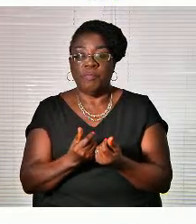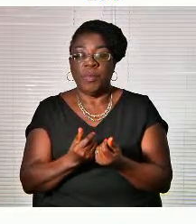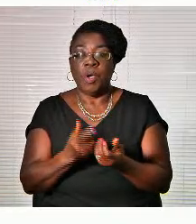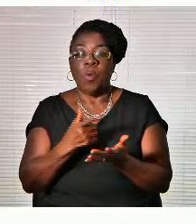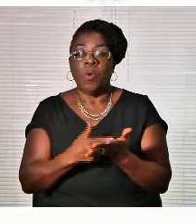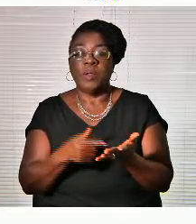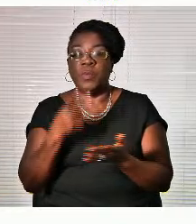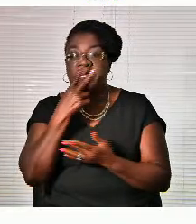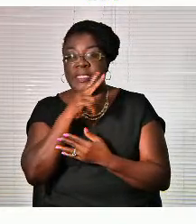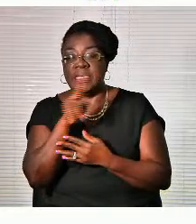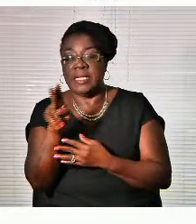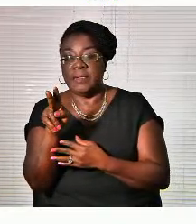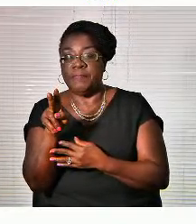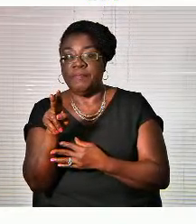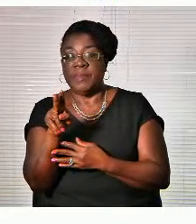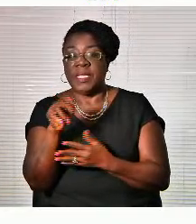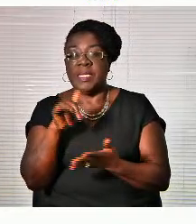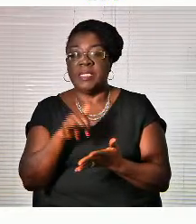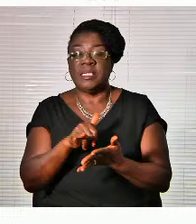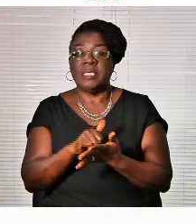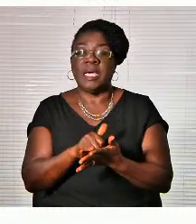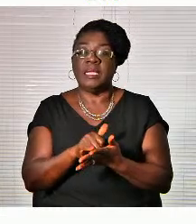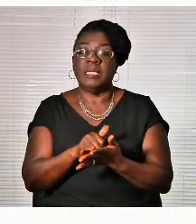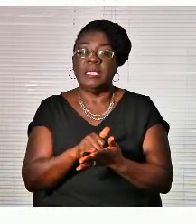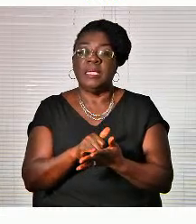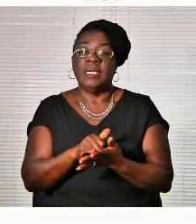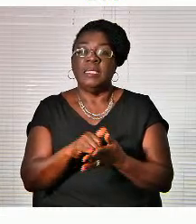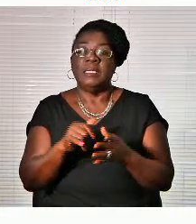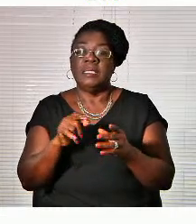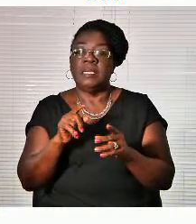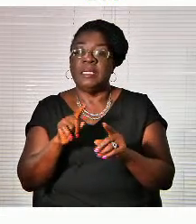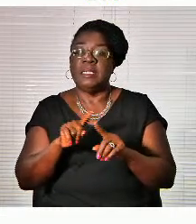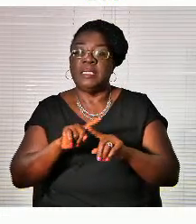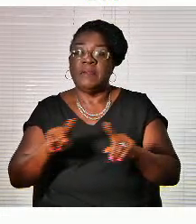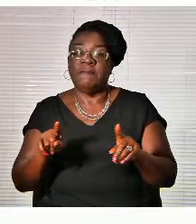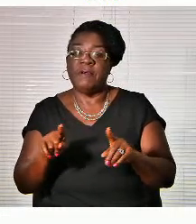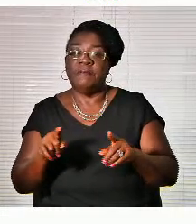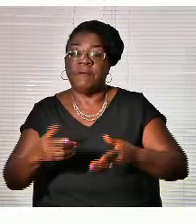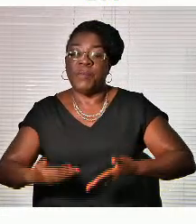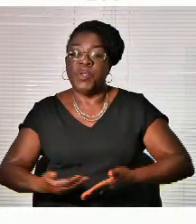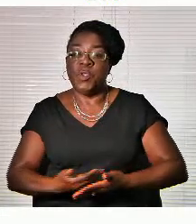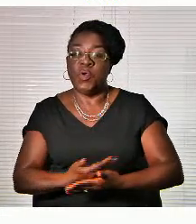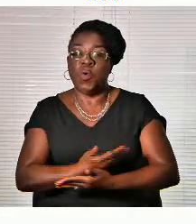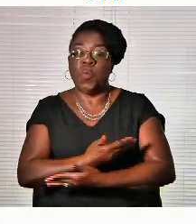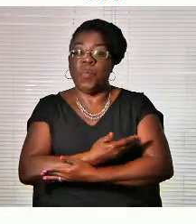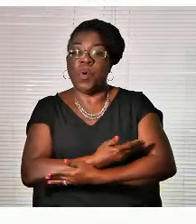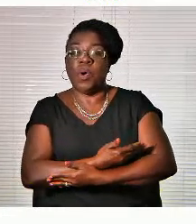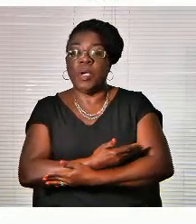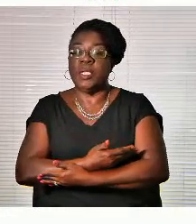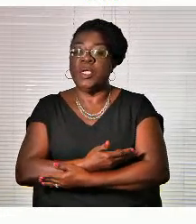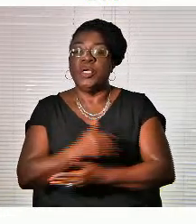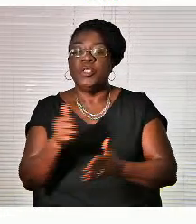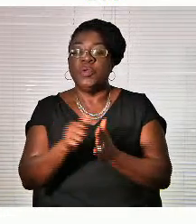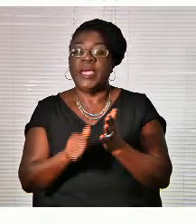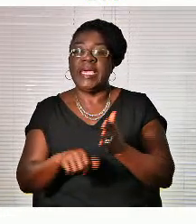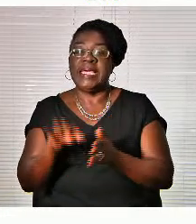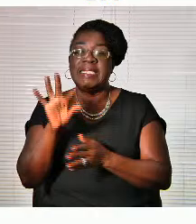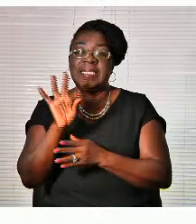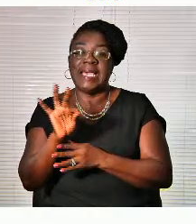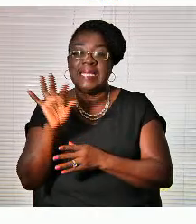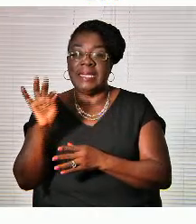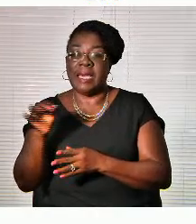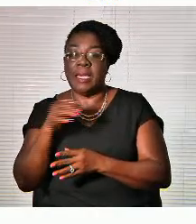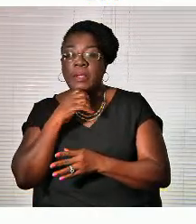we see is that the cases range from newborn to age 99 years of